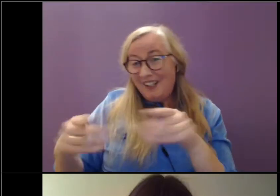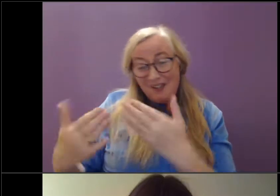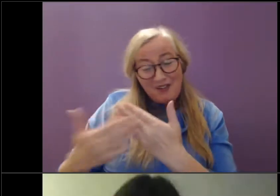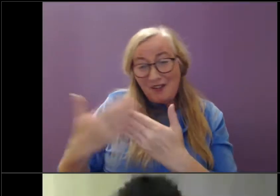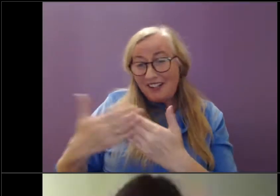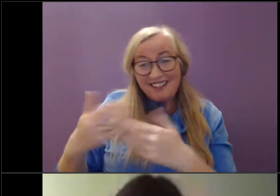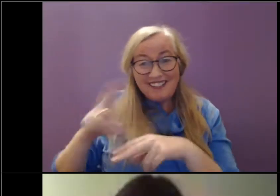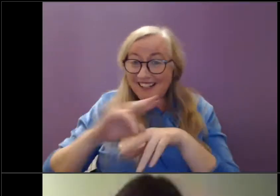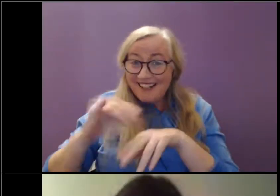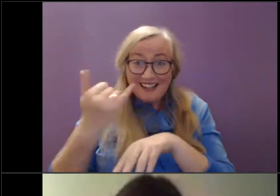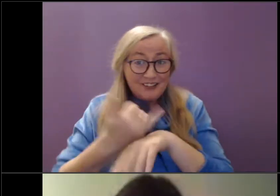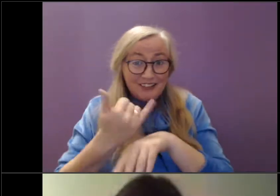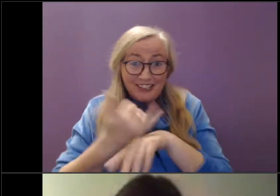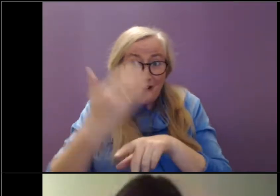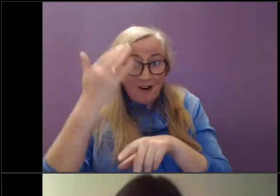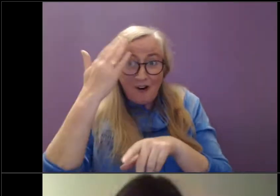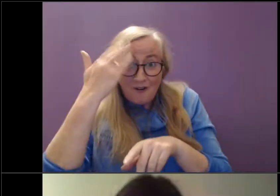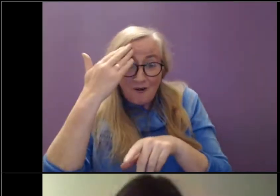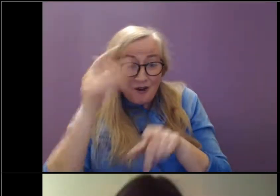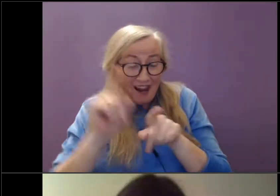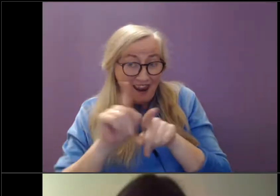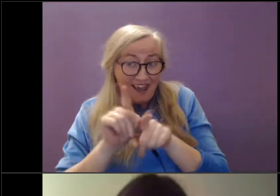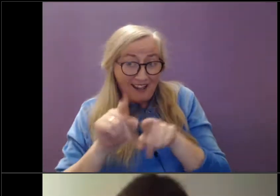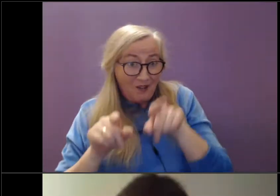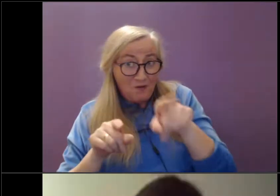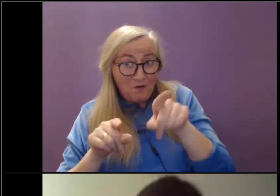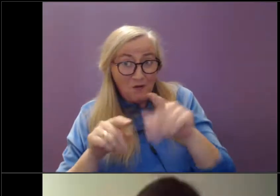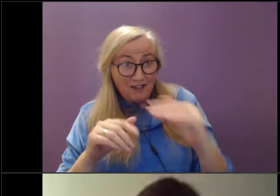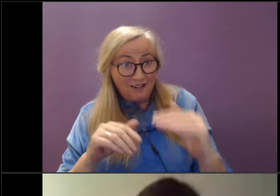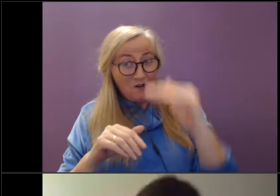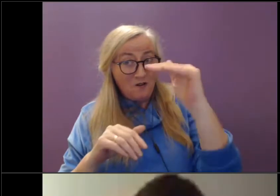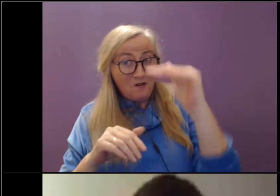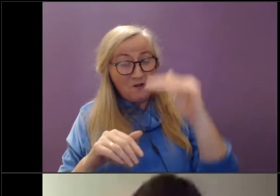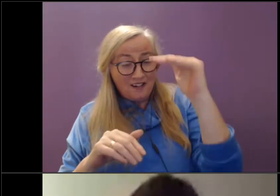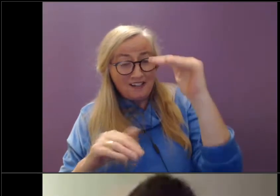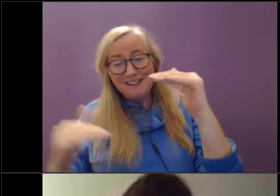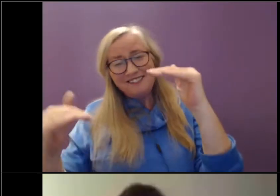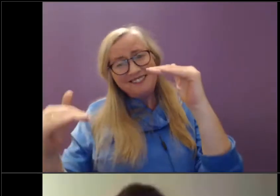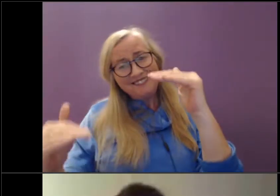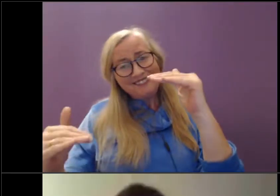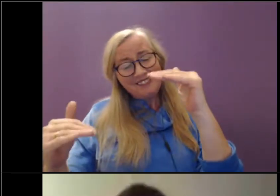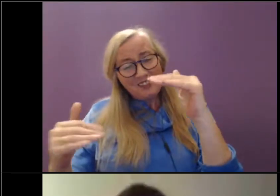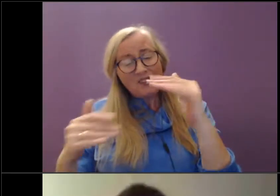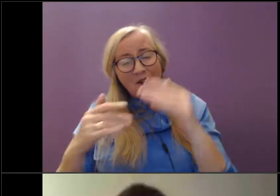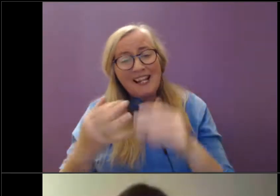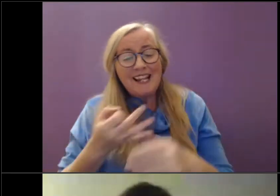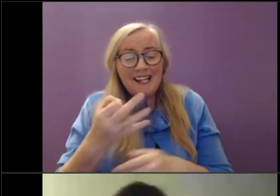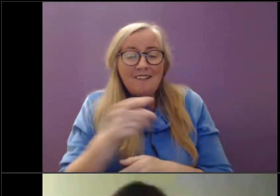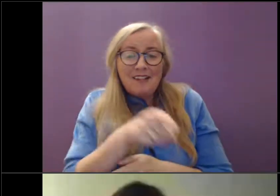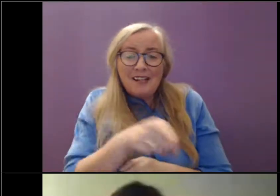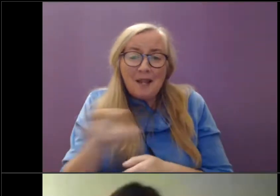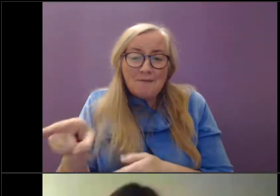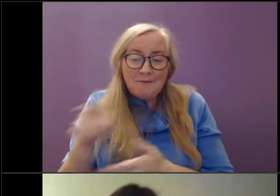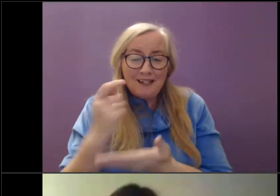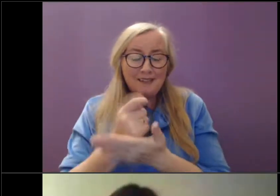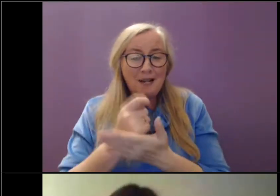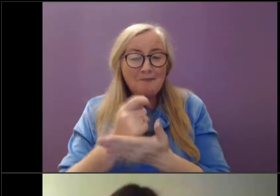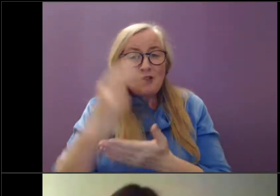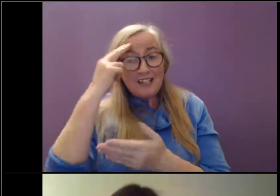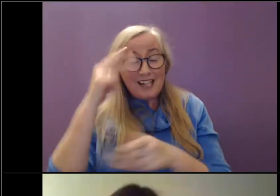and I suppose just to spend that kind of time with each of your children, kind of independent of the